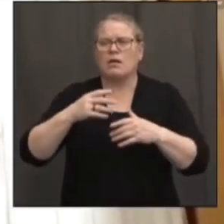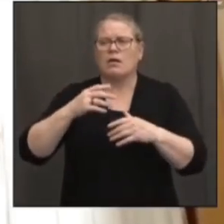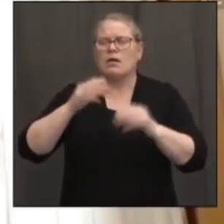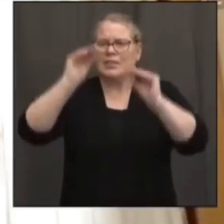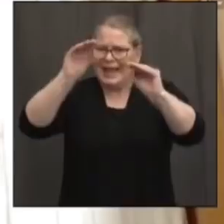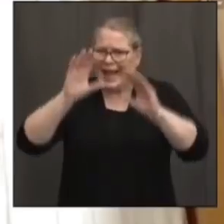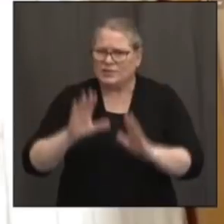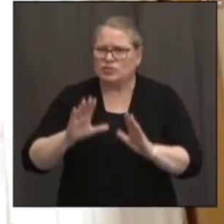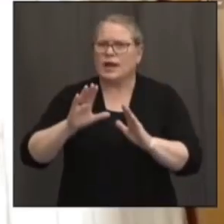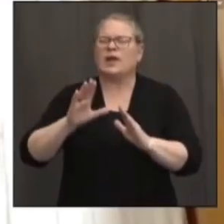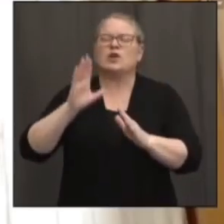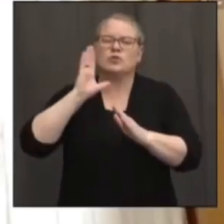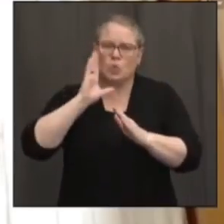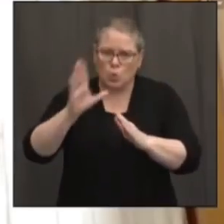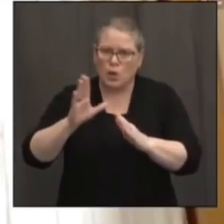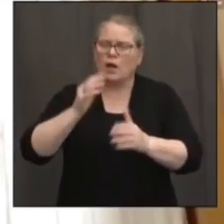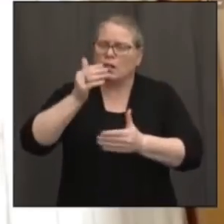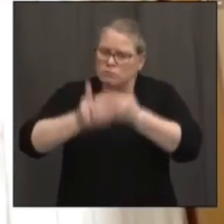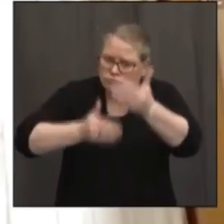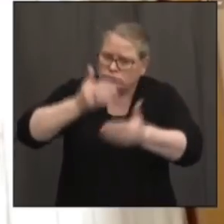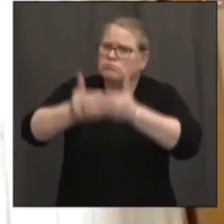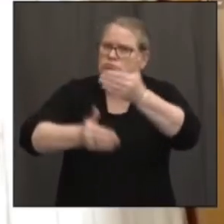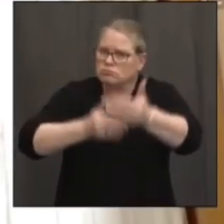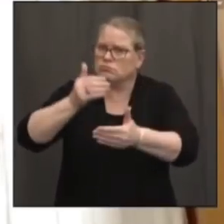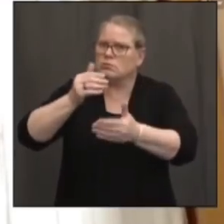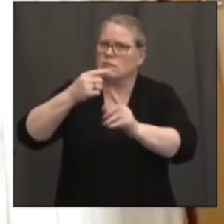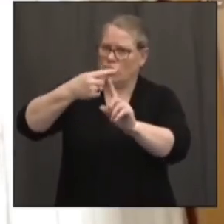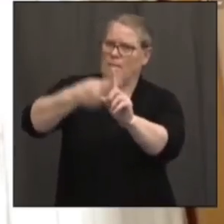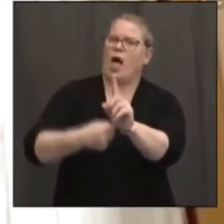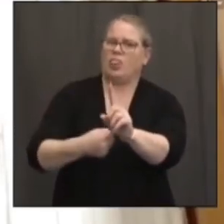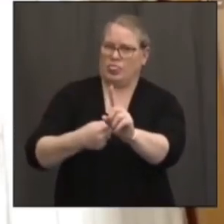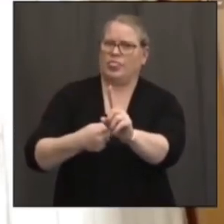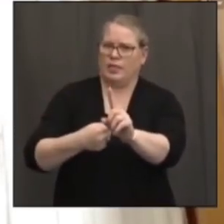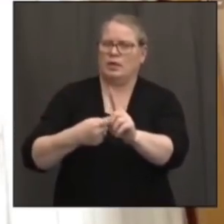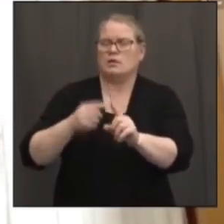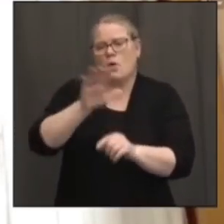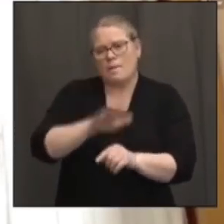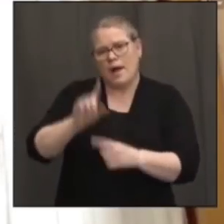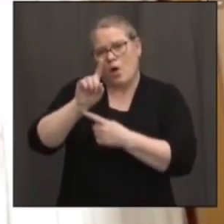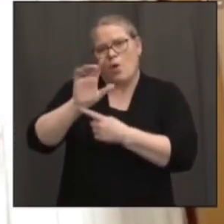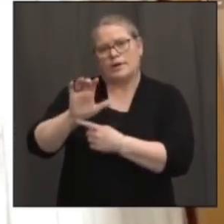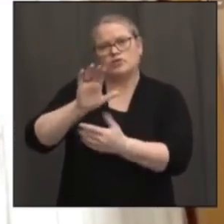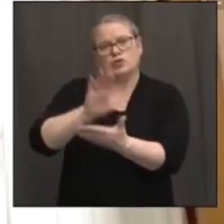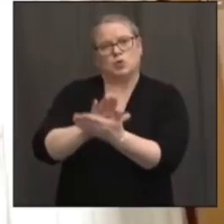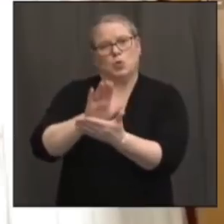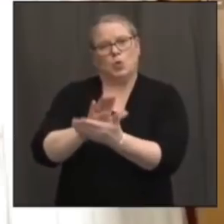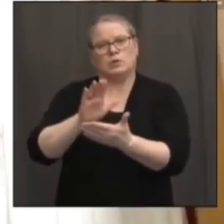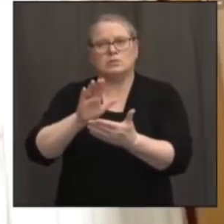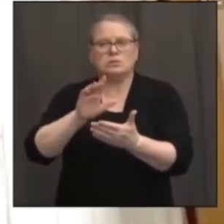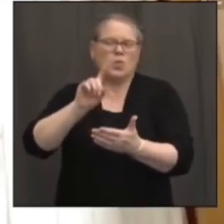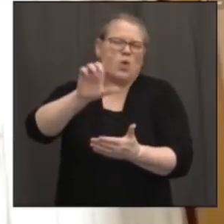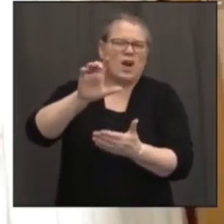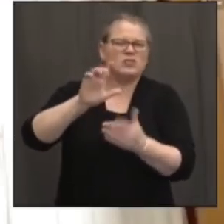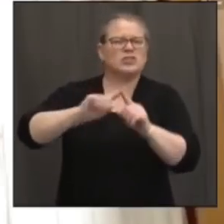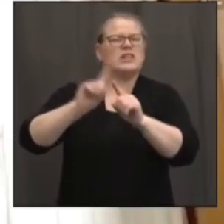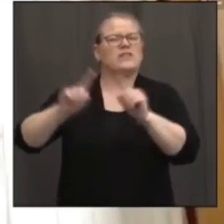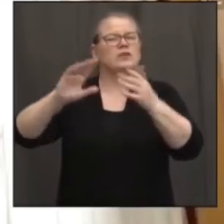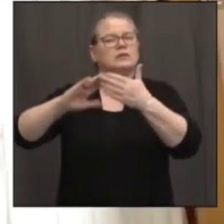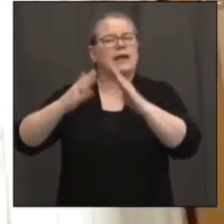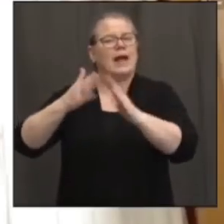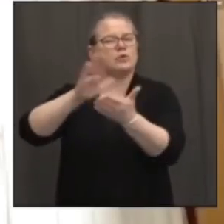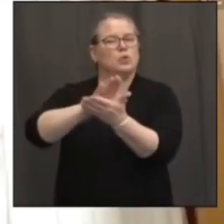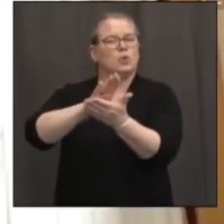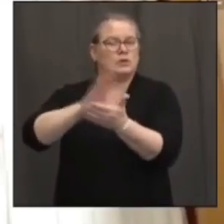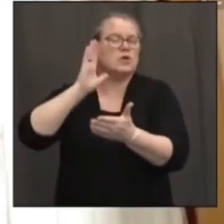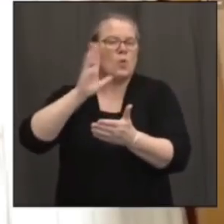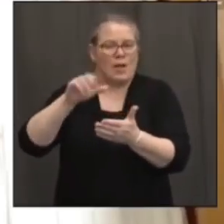are going to have at least one clinic starting this week, but it's not going to be going through the entire population the next week or the next two. So also in that